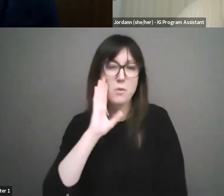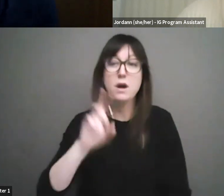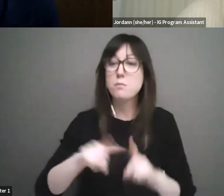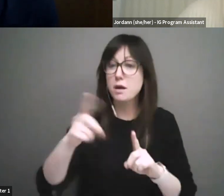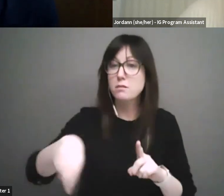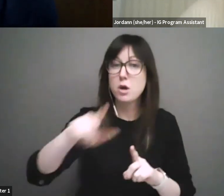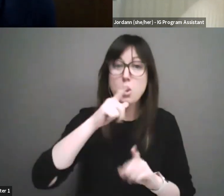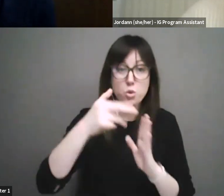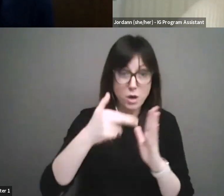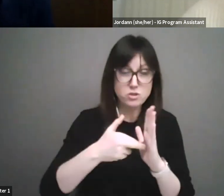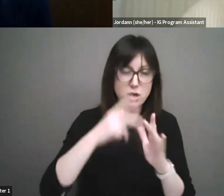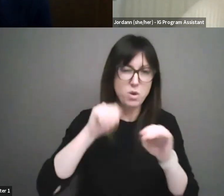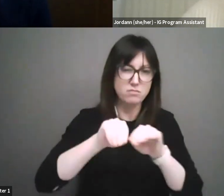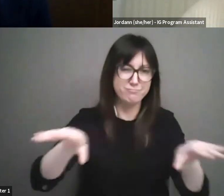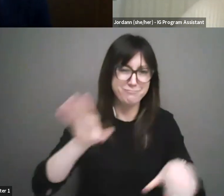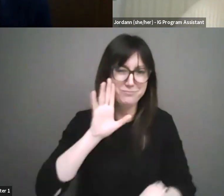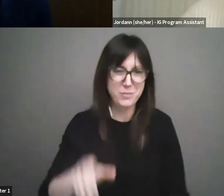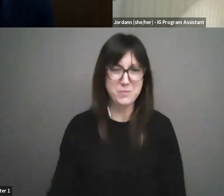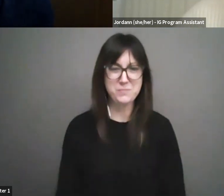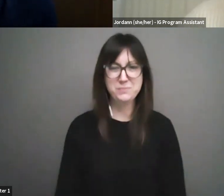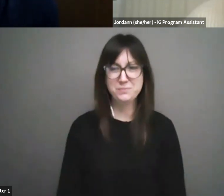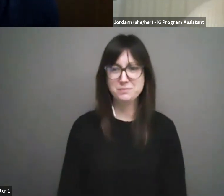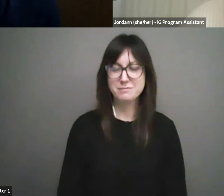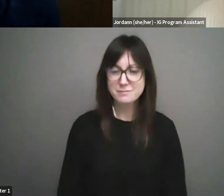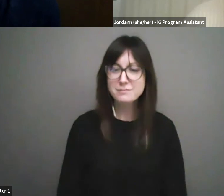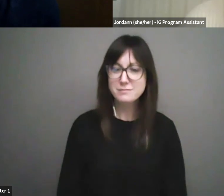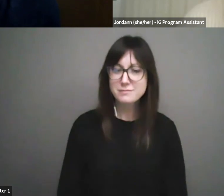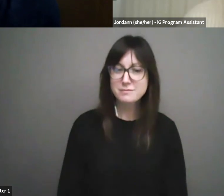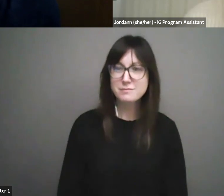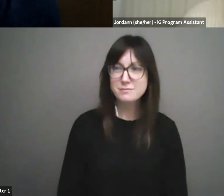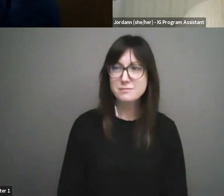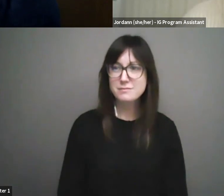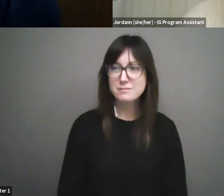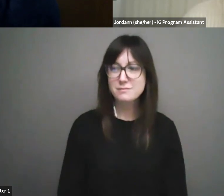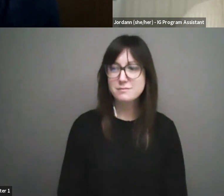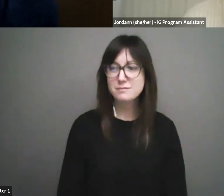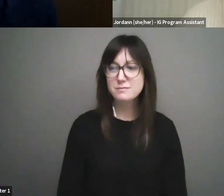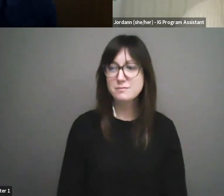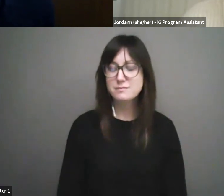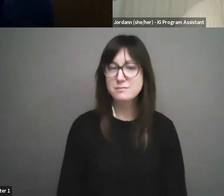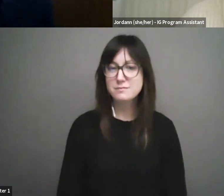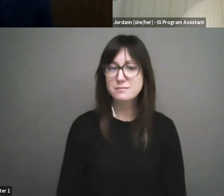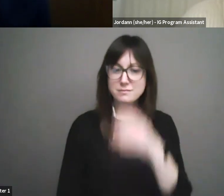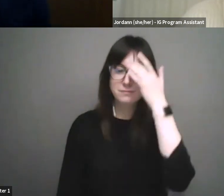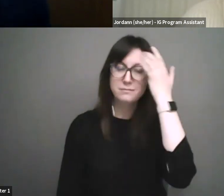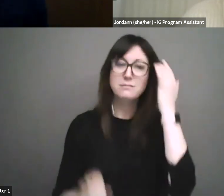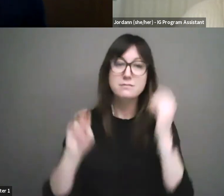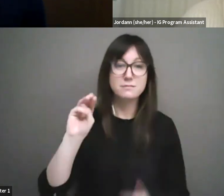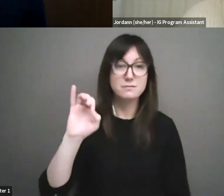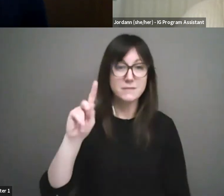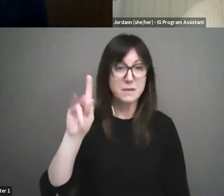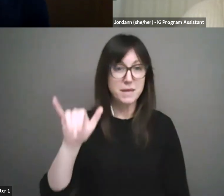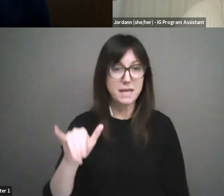list will receive that. Wonderful. As well, if there's no more